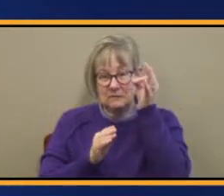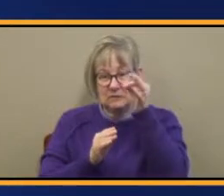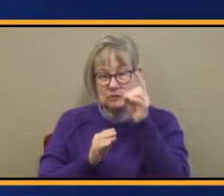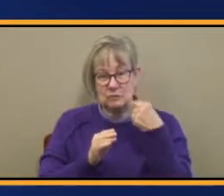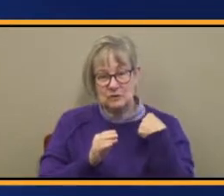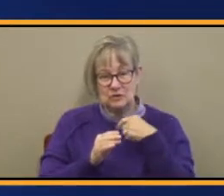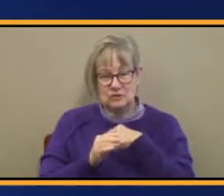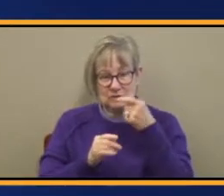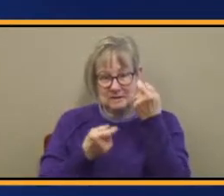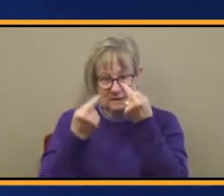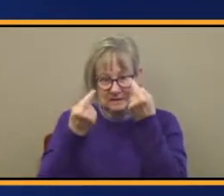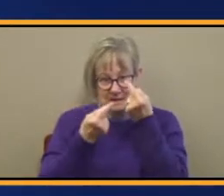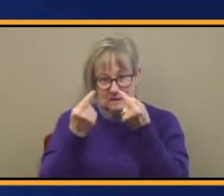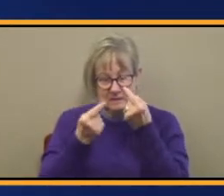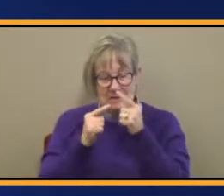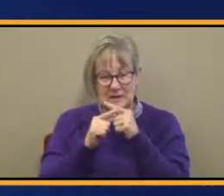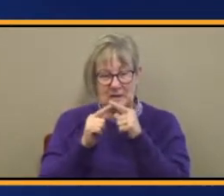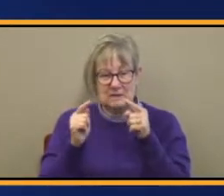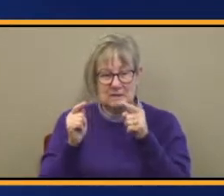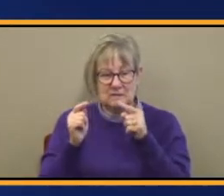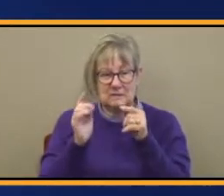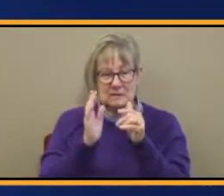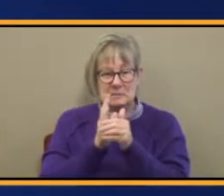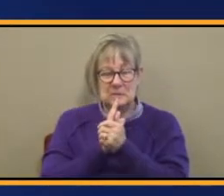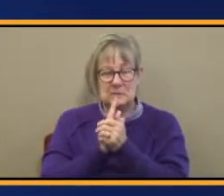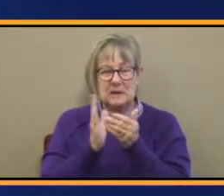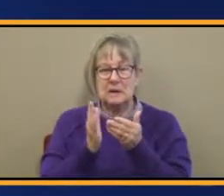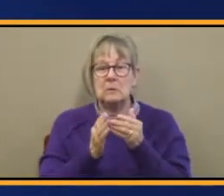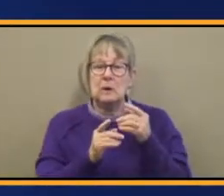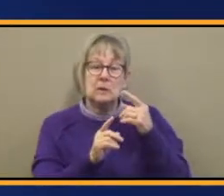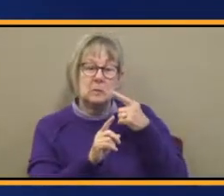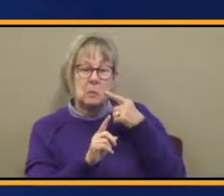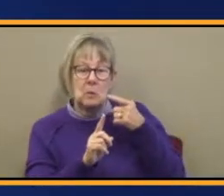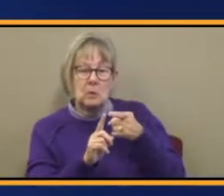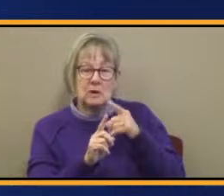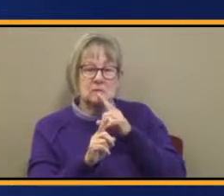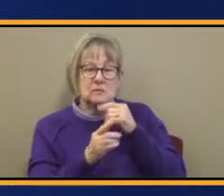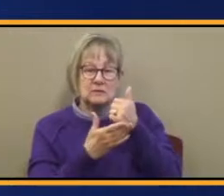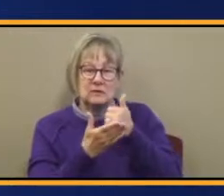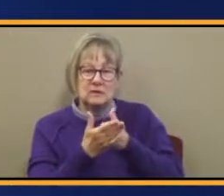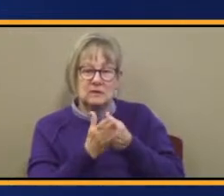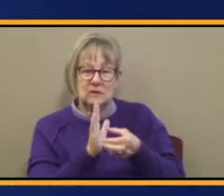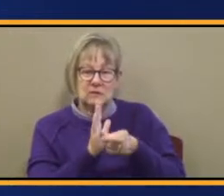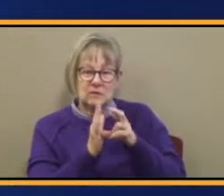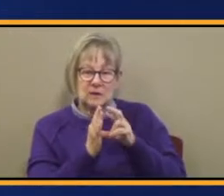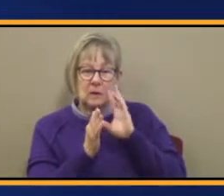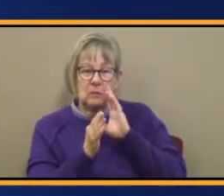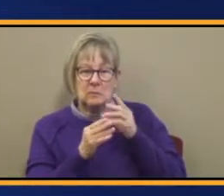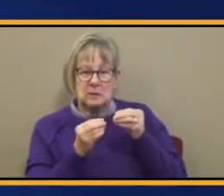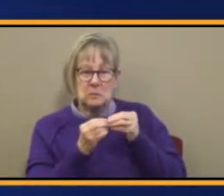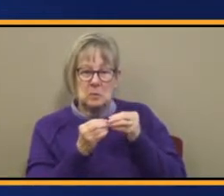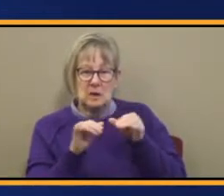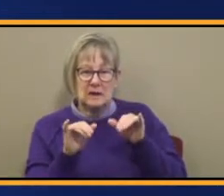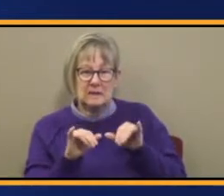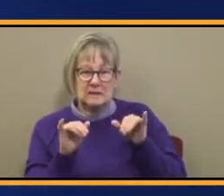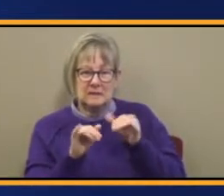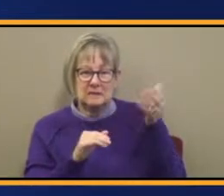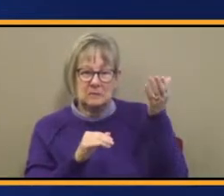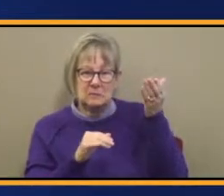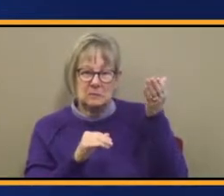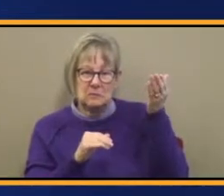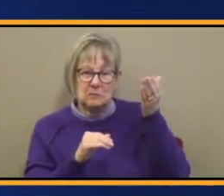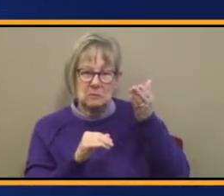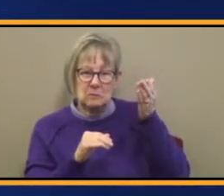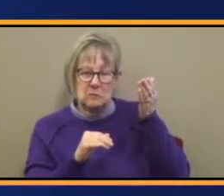consider another amendment here to potentially cancel those. Well, and the point isn't just for the agenda review. However, it will be more consistent in providing an